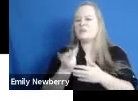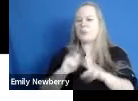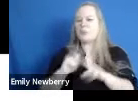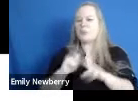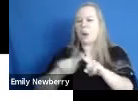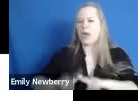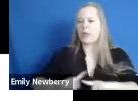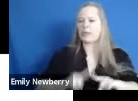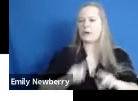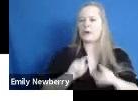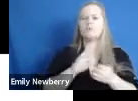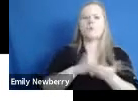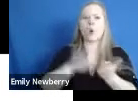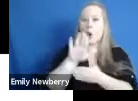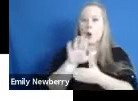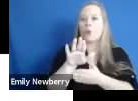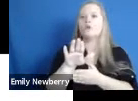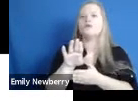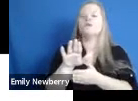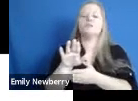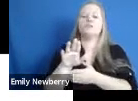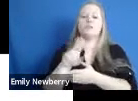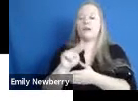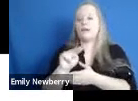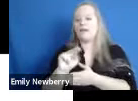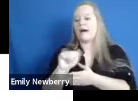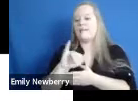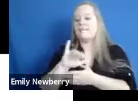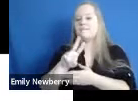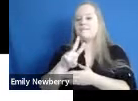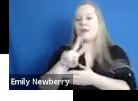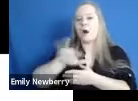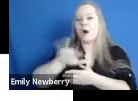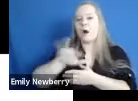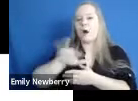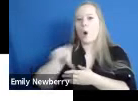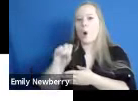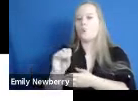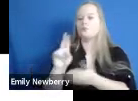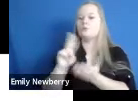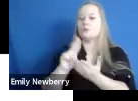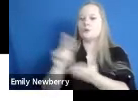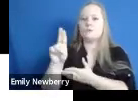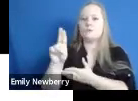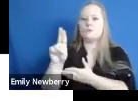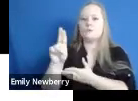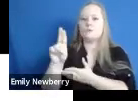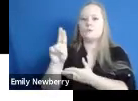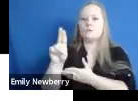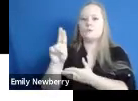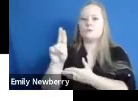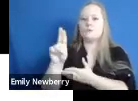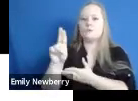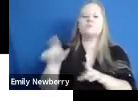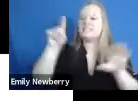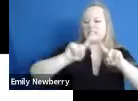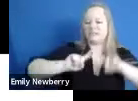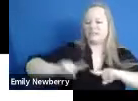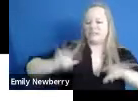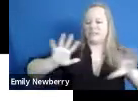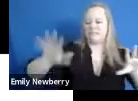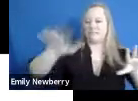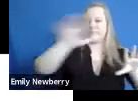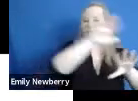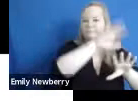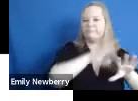College, Navajo Technical University. So it's not just one unit. It's usually a collaborative effort between multiple